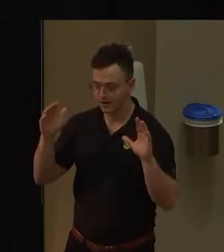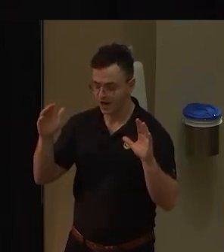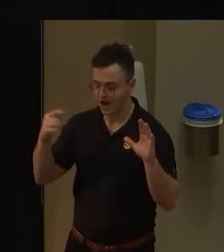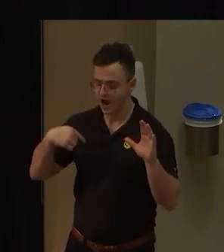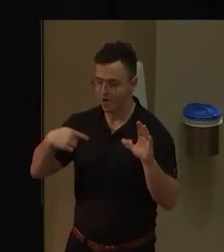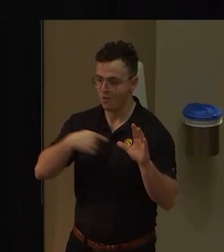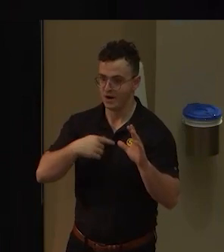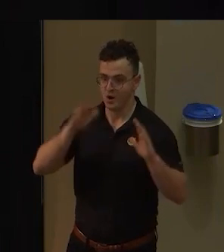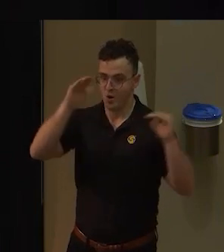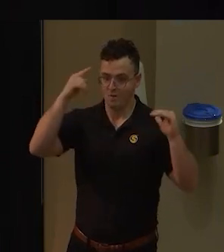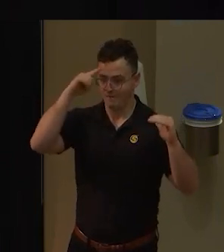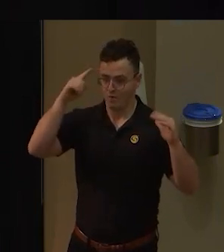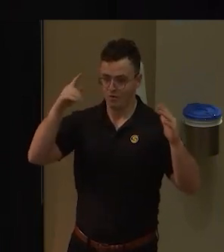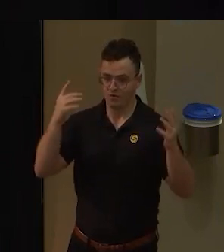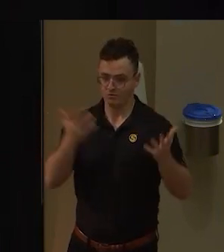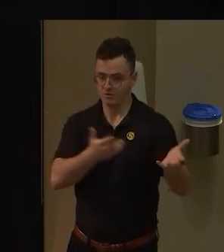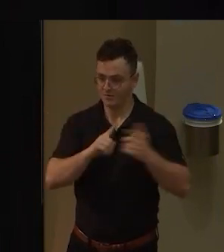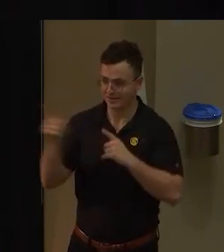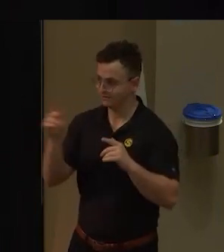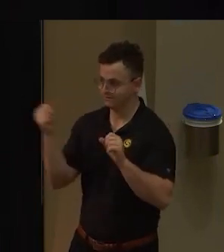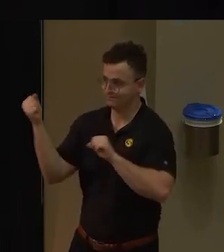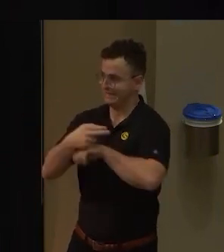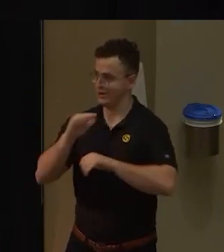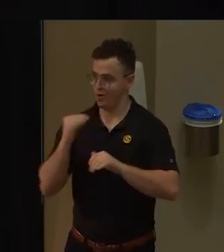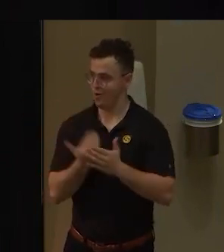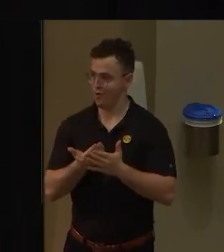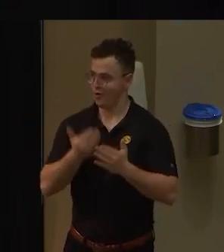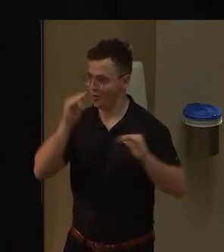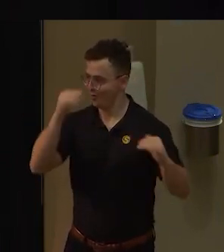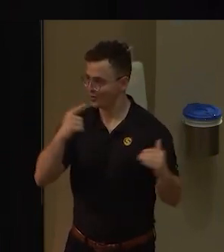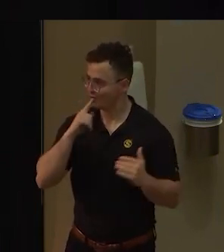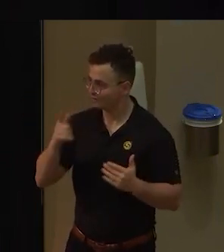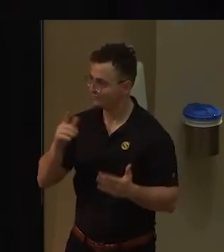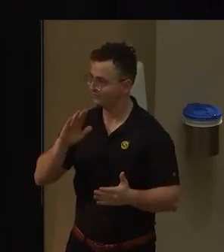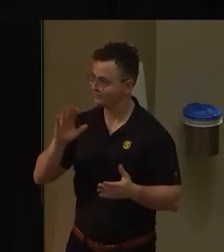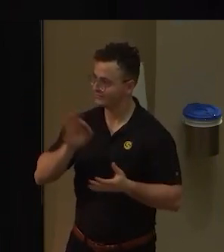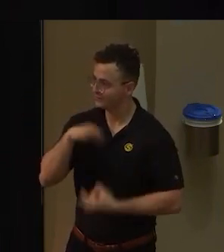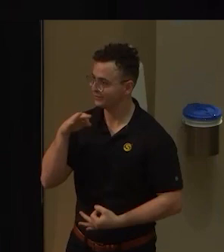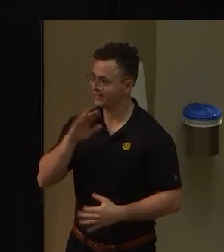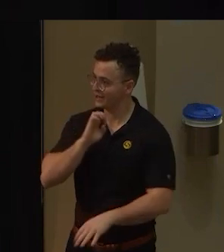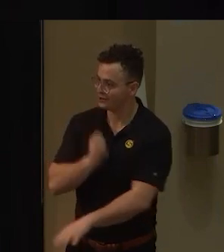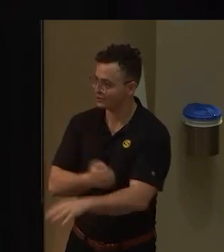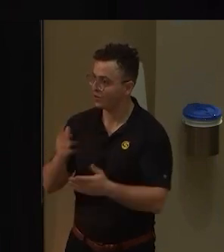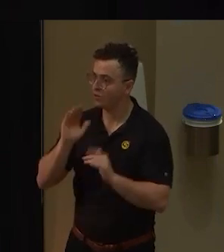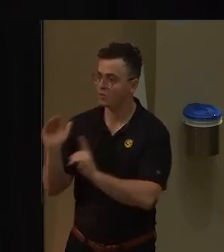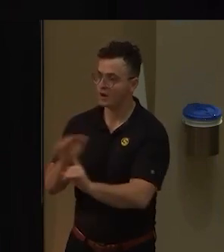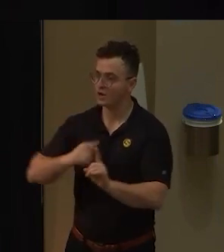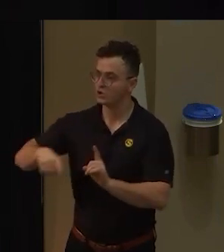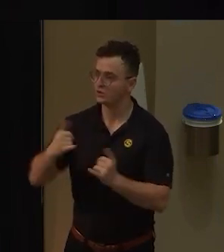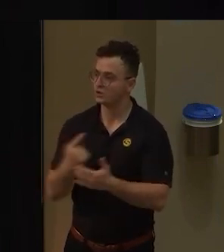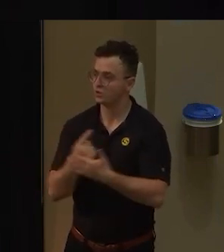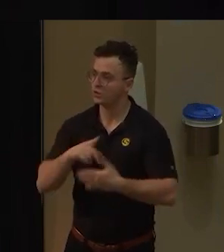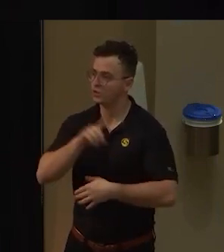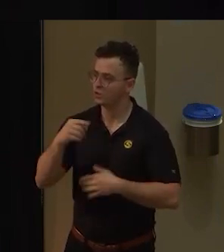we could have hoped to have experienced tonight. What energy. I just want to remind everybody that this week we